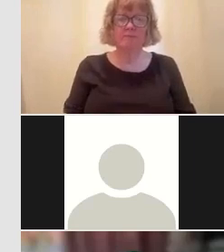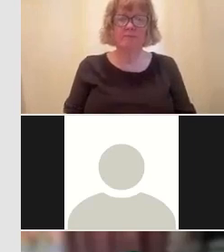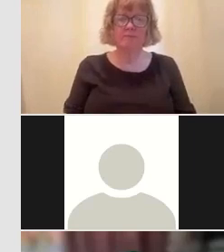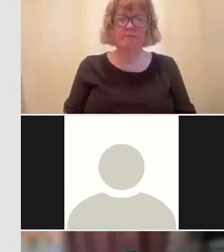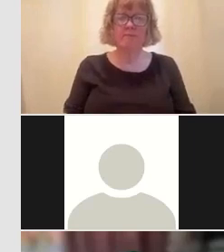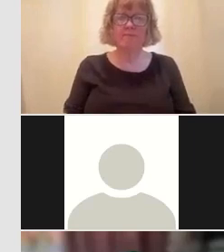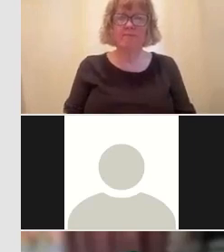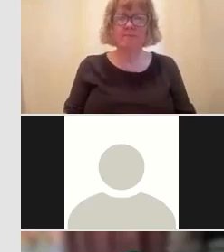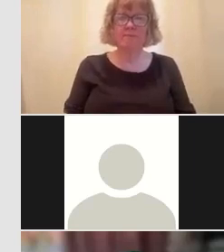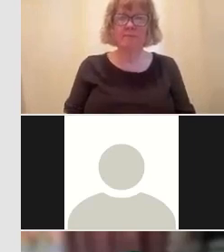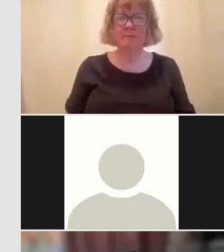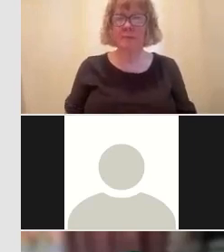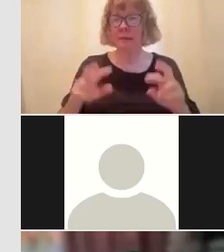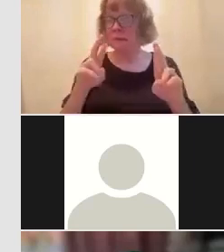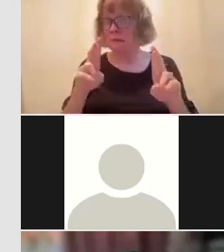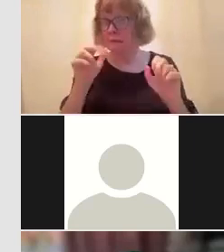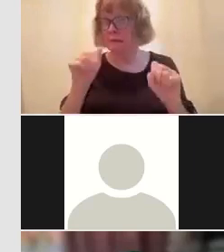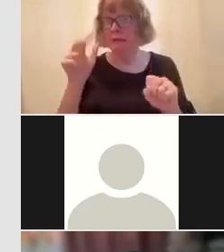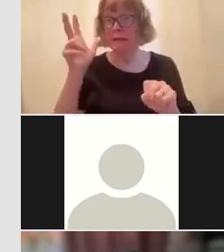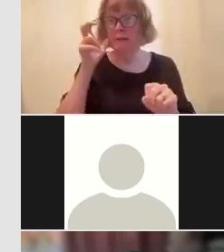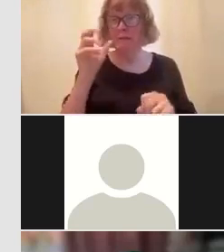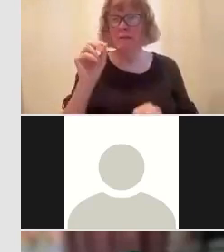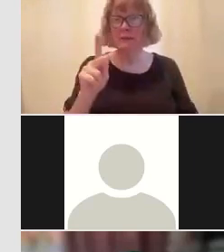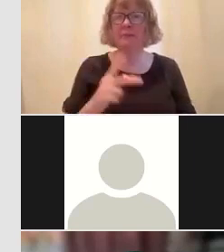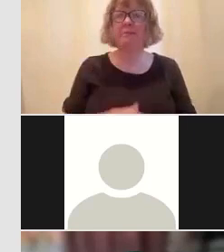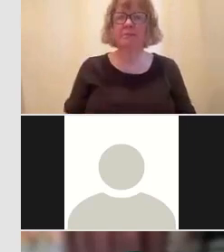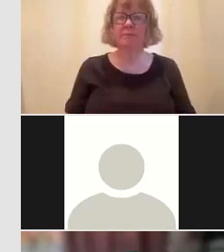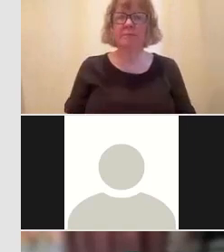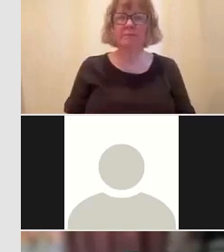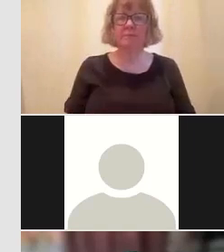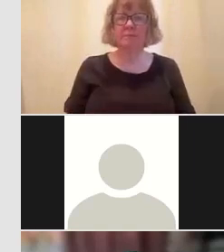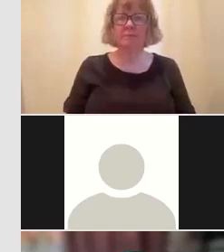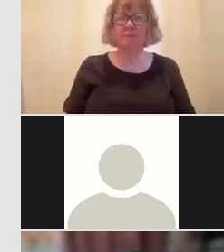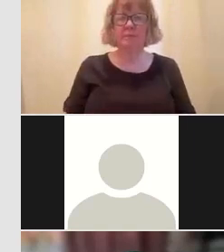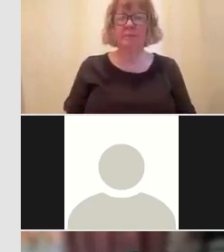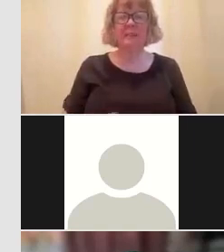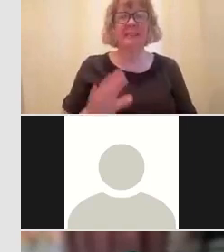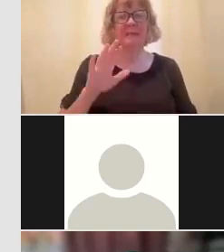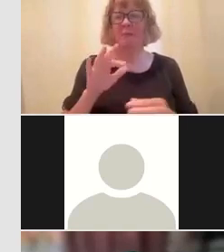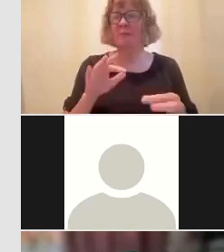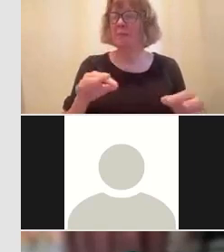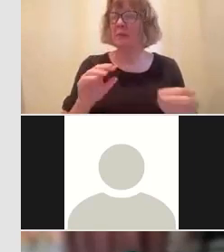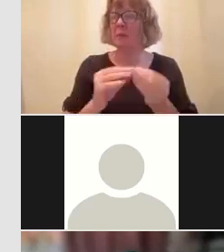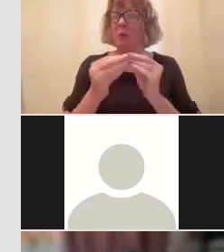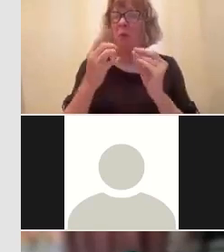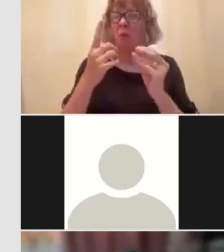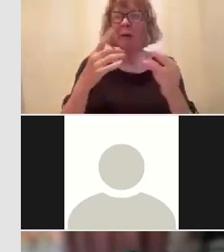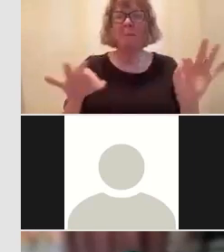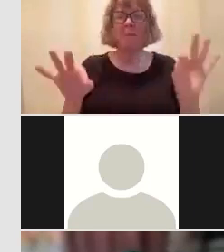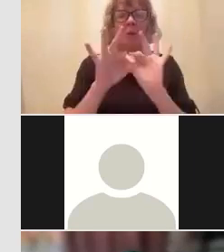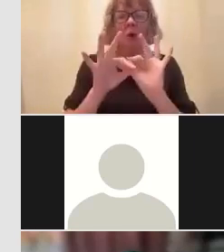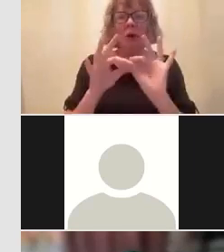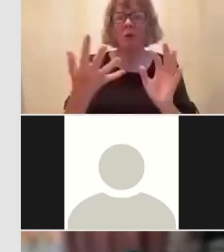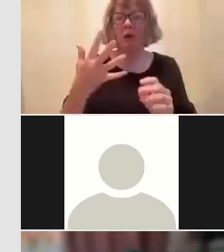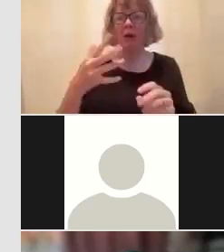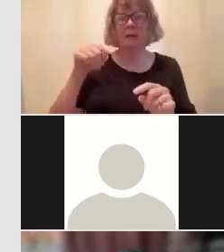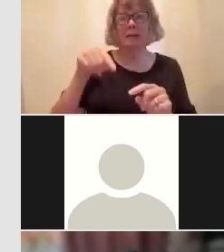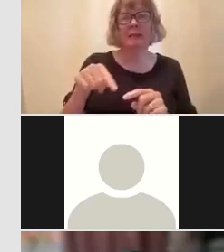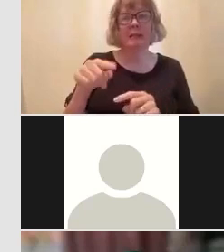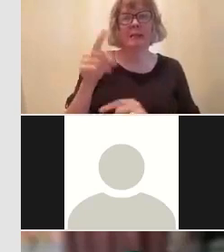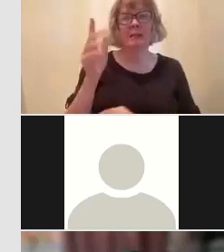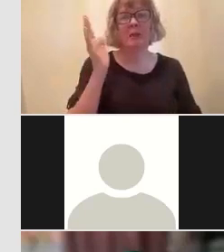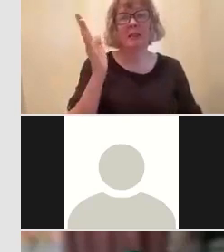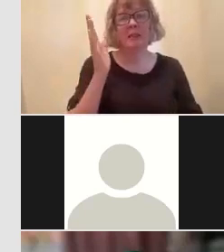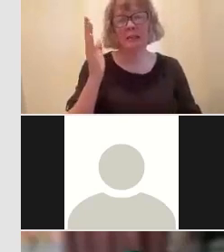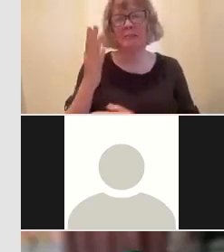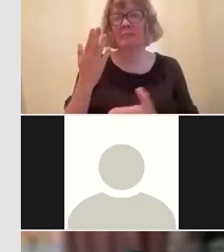So hopefully everybody can hear me okay. But most importantly, this presentation may contain information and